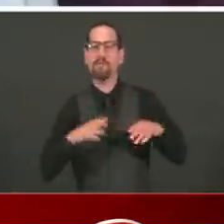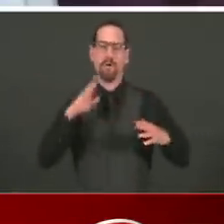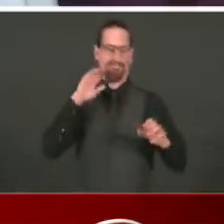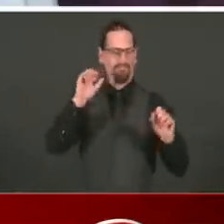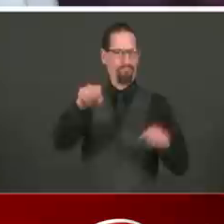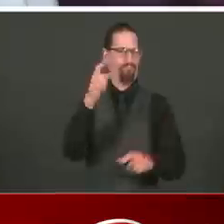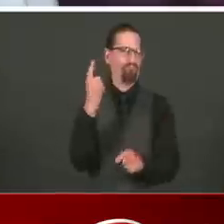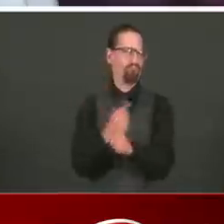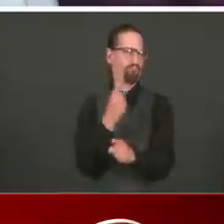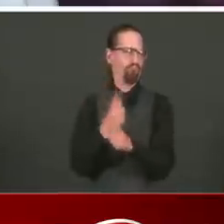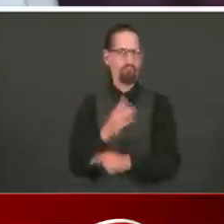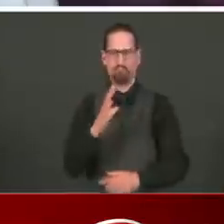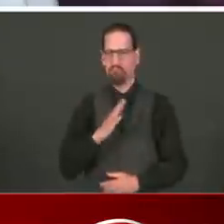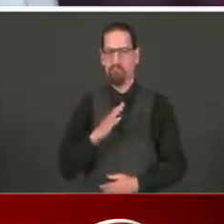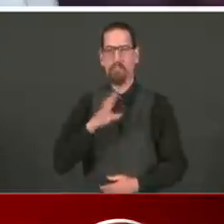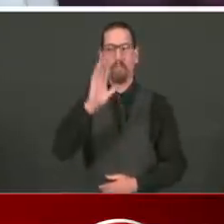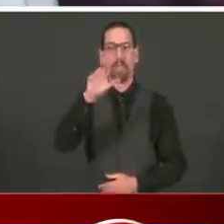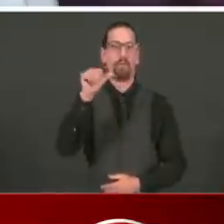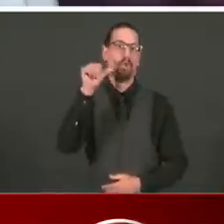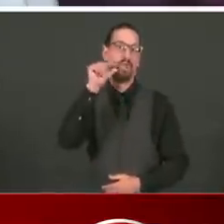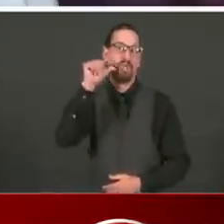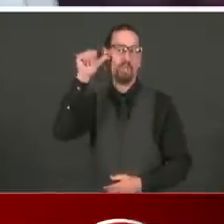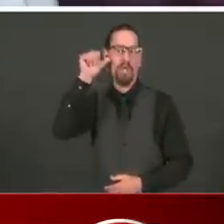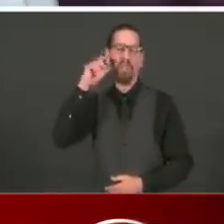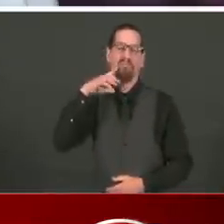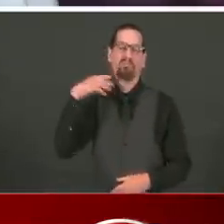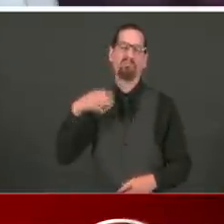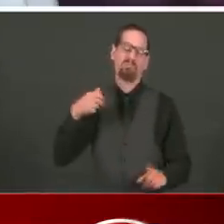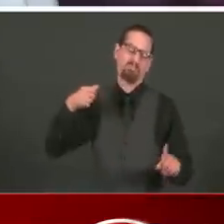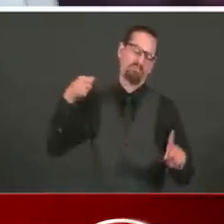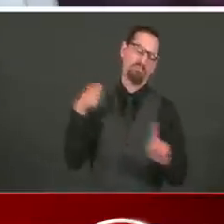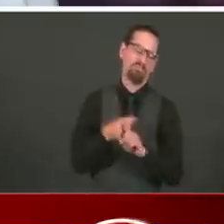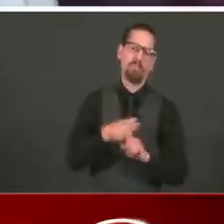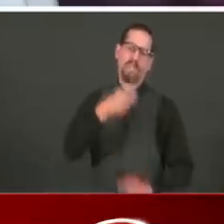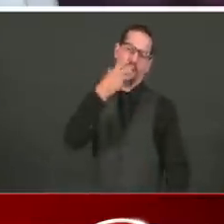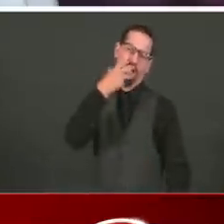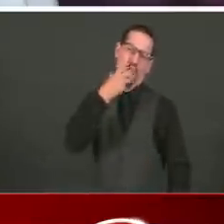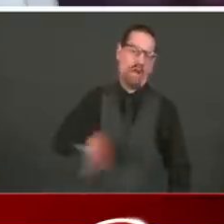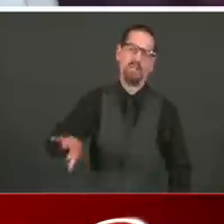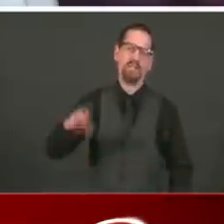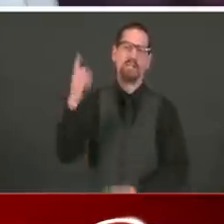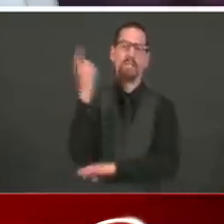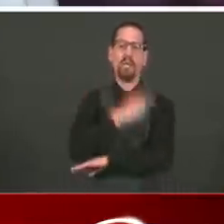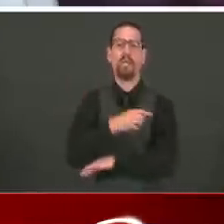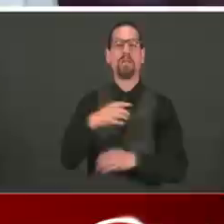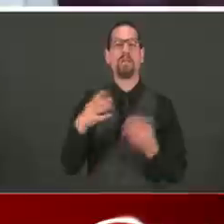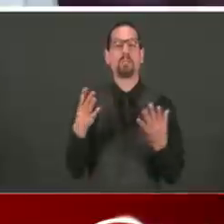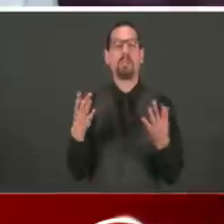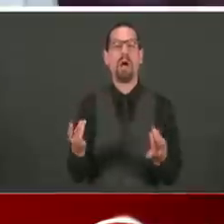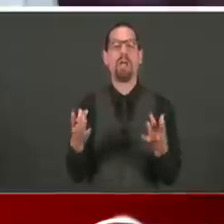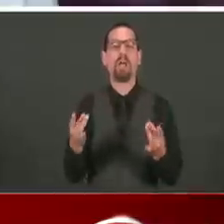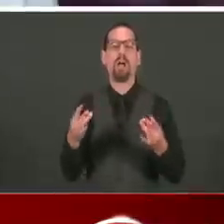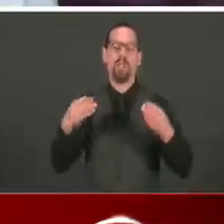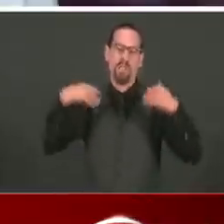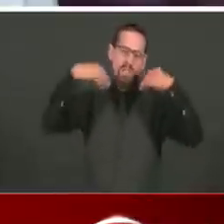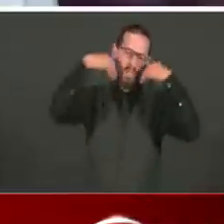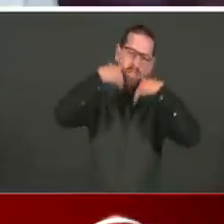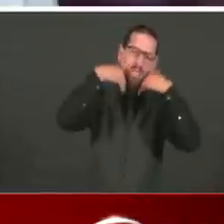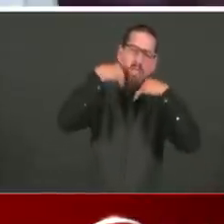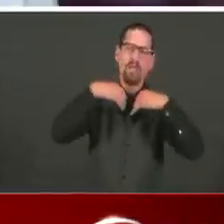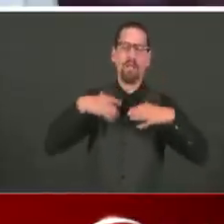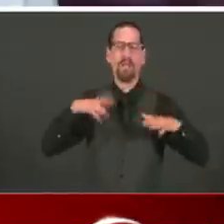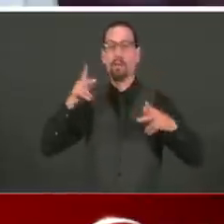Yesterday was a hot day. It was a hot, hot, muggy day. It was a great day to be at the beach. We did have some troubles at our beaches,